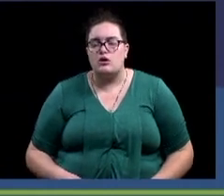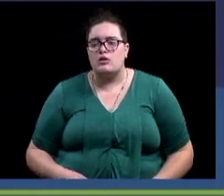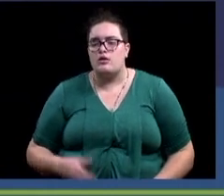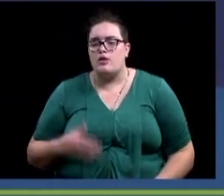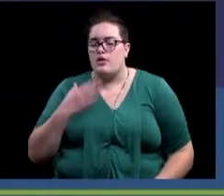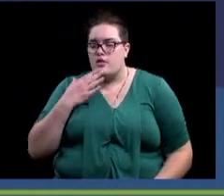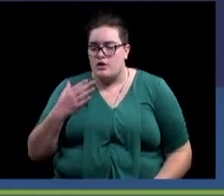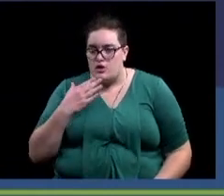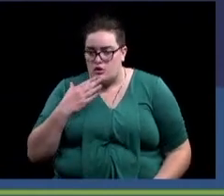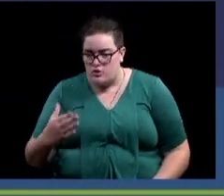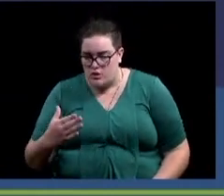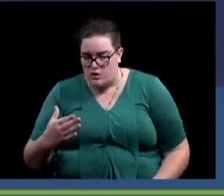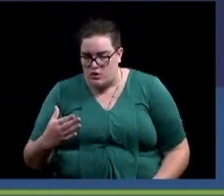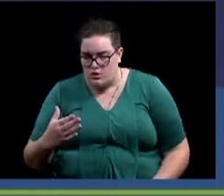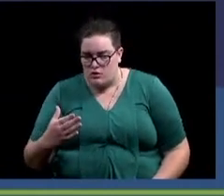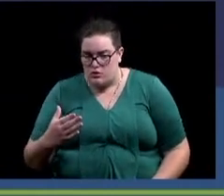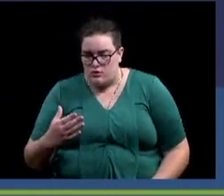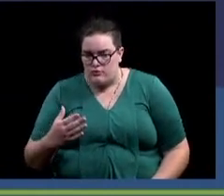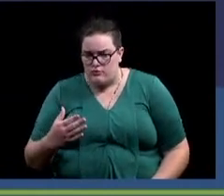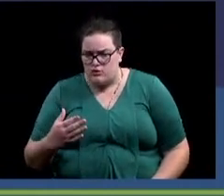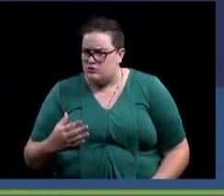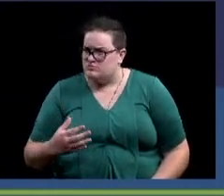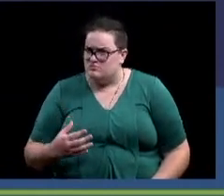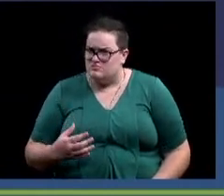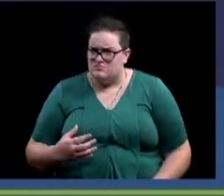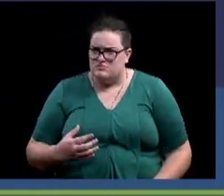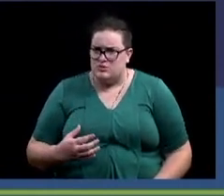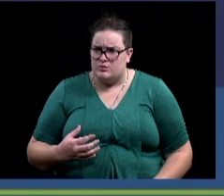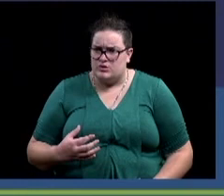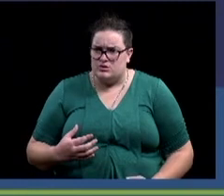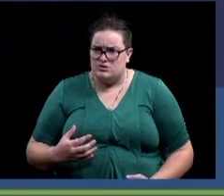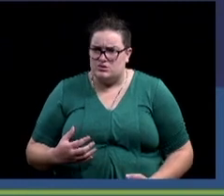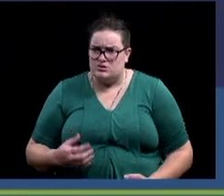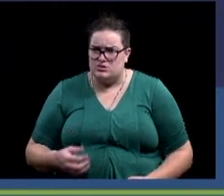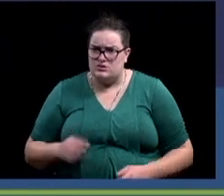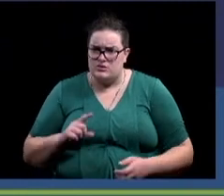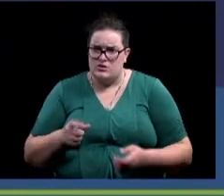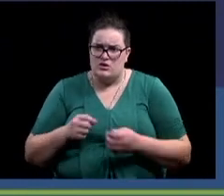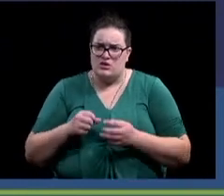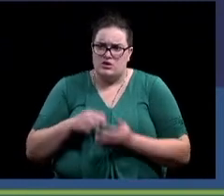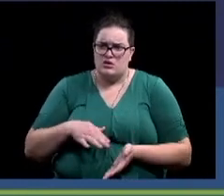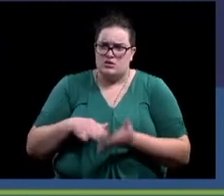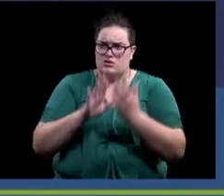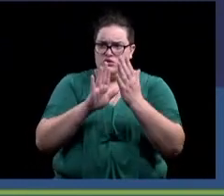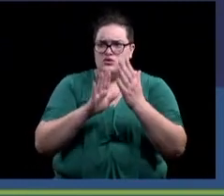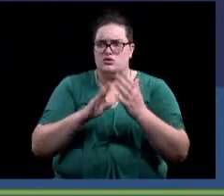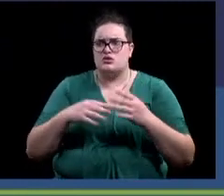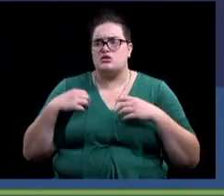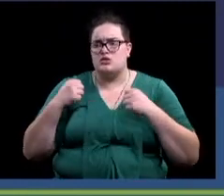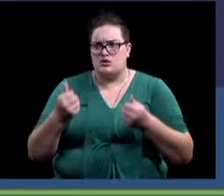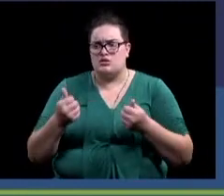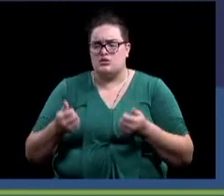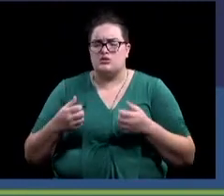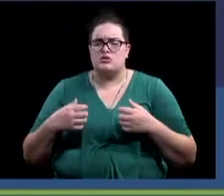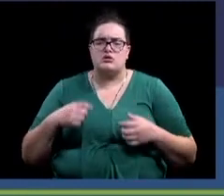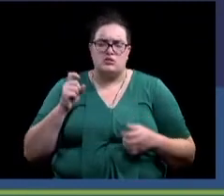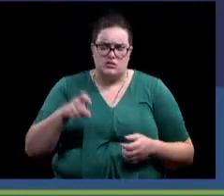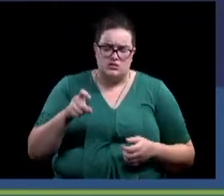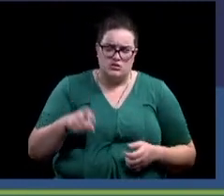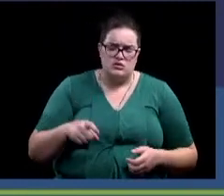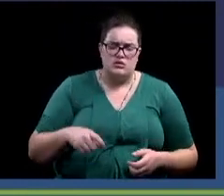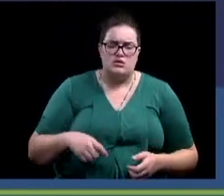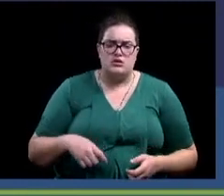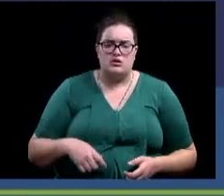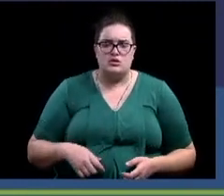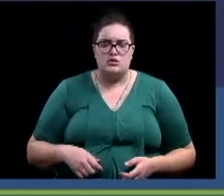health need that we have in our community, and in spite of still everything that's going on, not only here locally